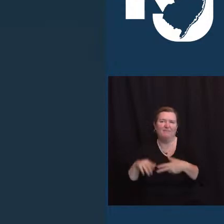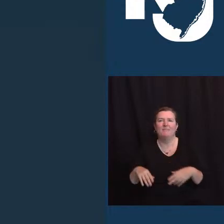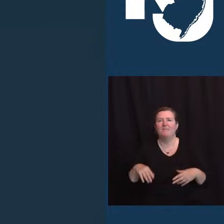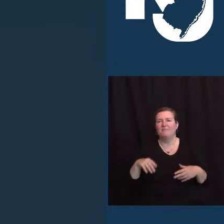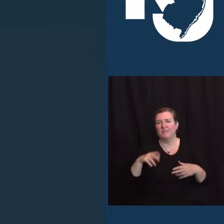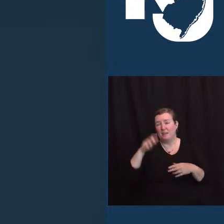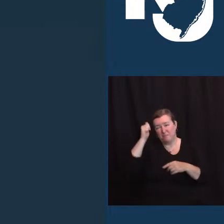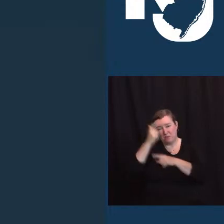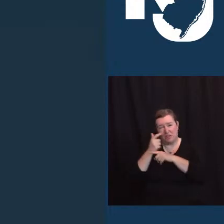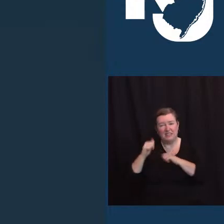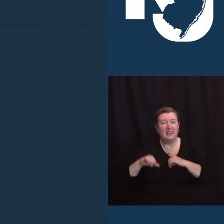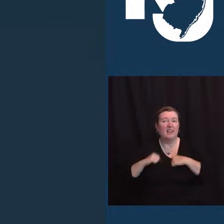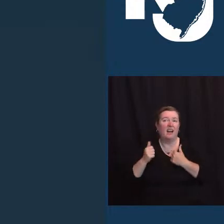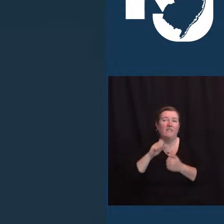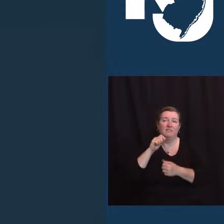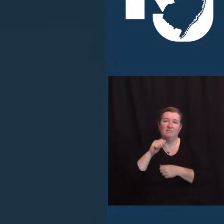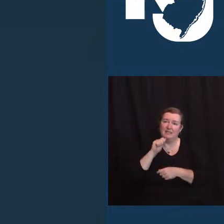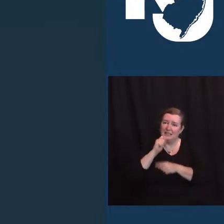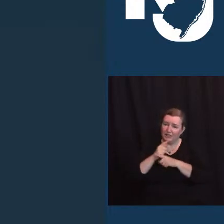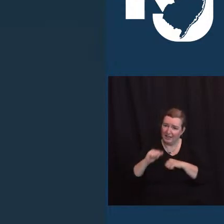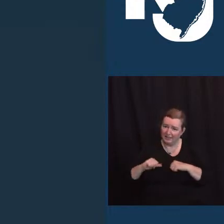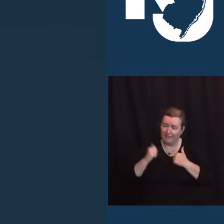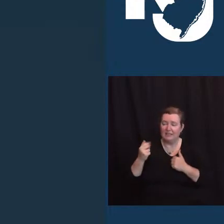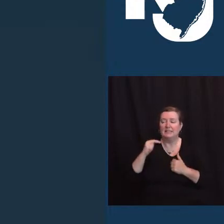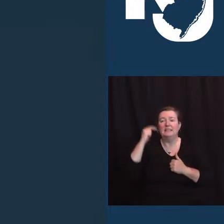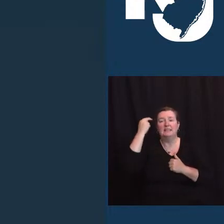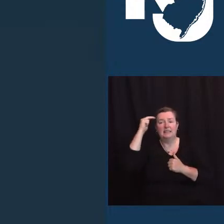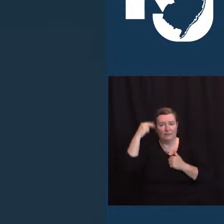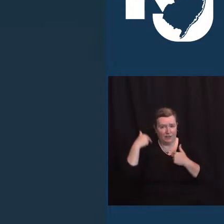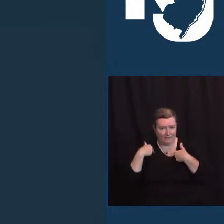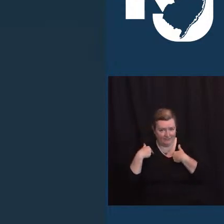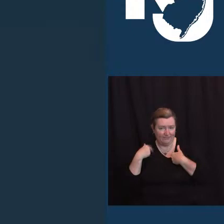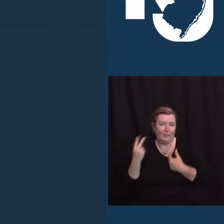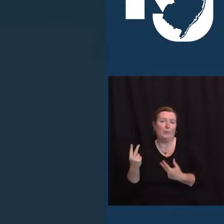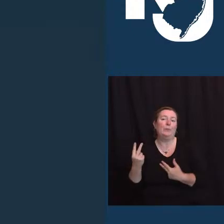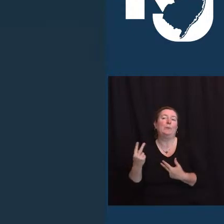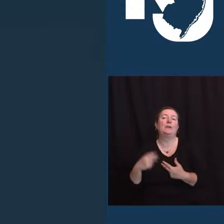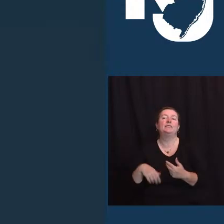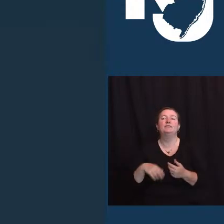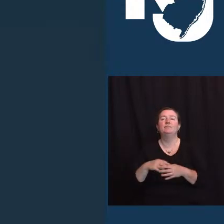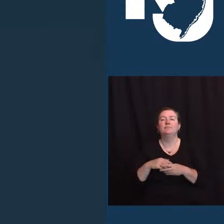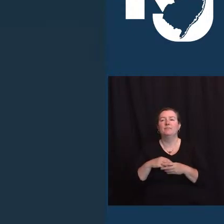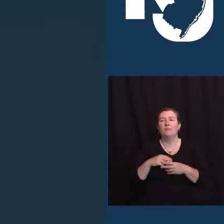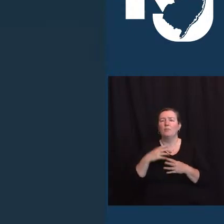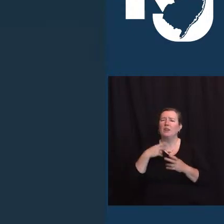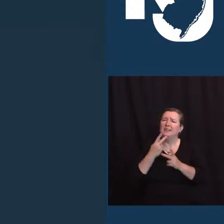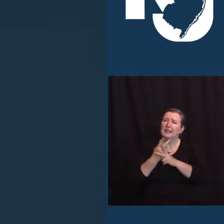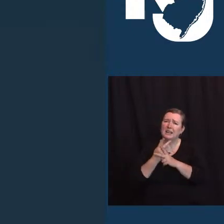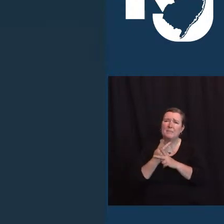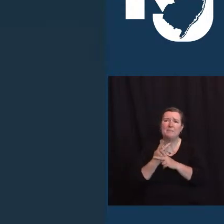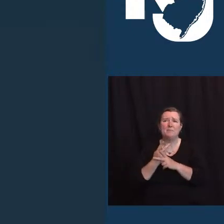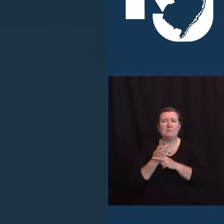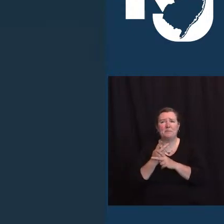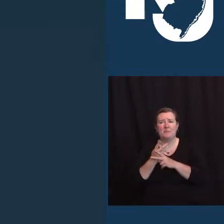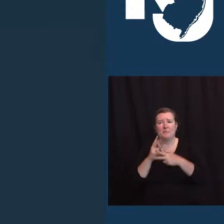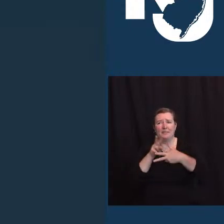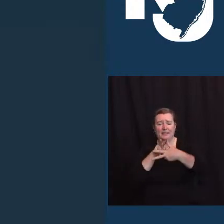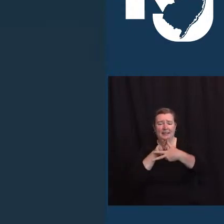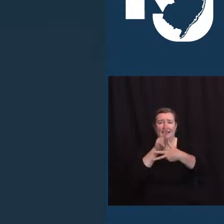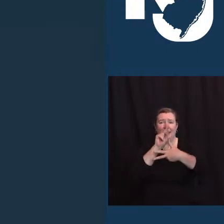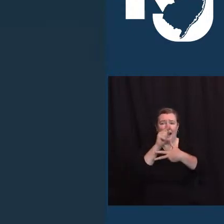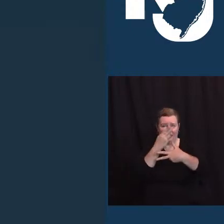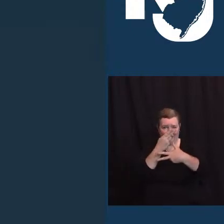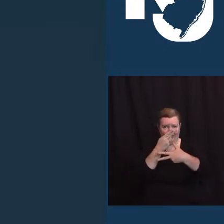and his niece and nephew, Michael and Katerina. We ask that you keep Kay, with whom I had the great honor of speaking with a week